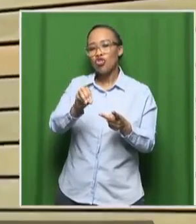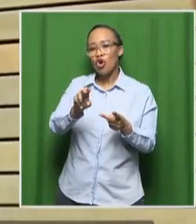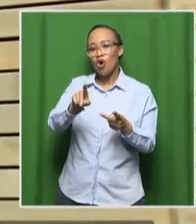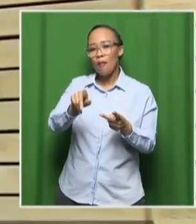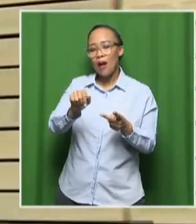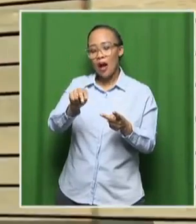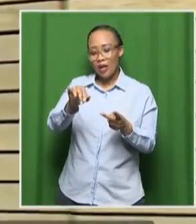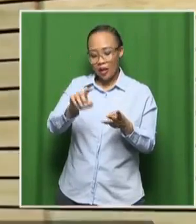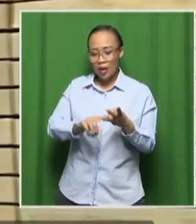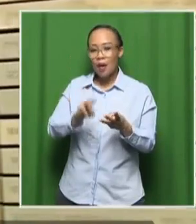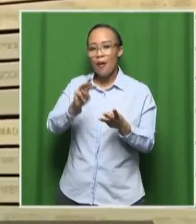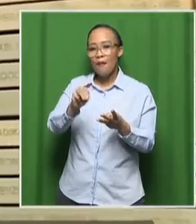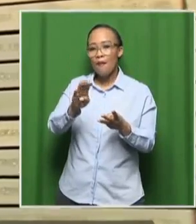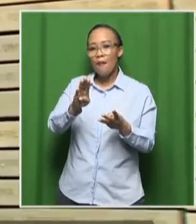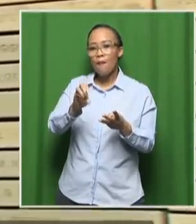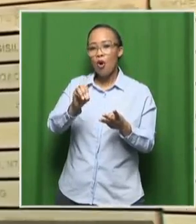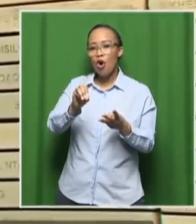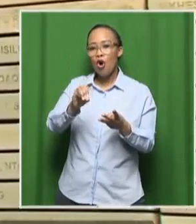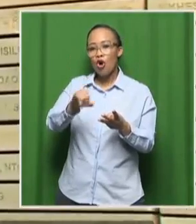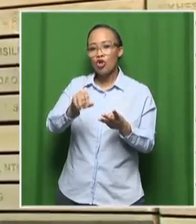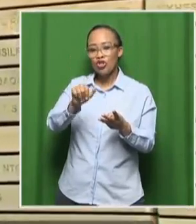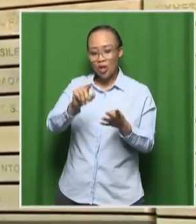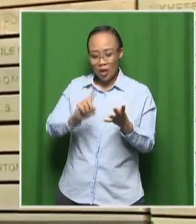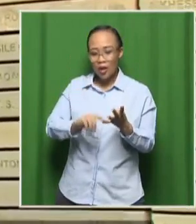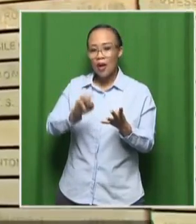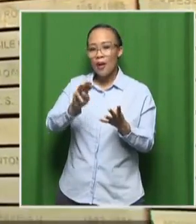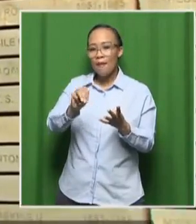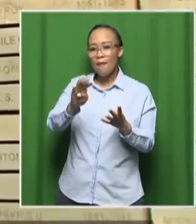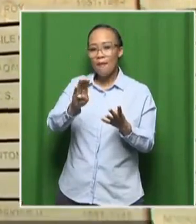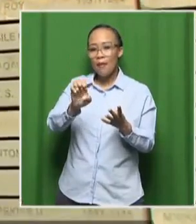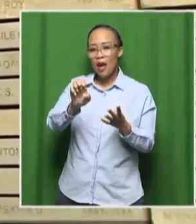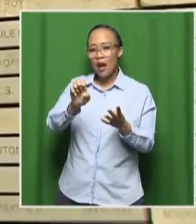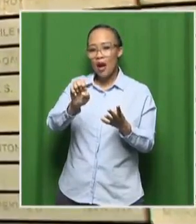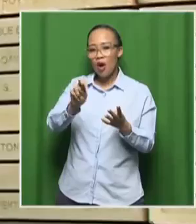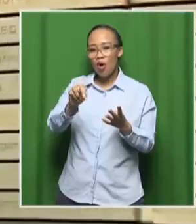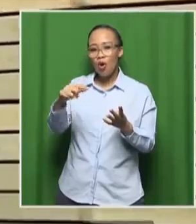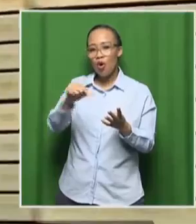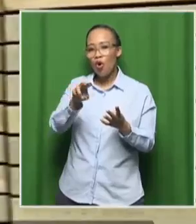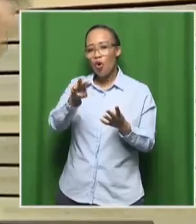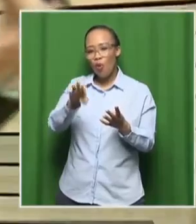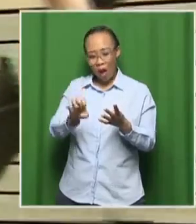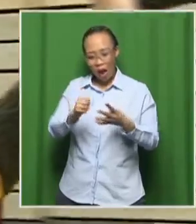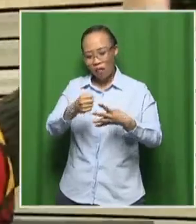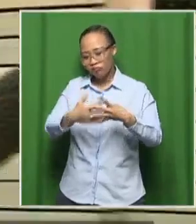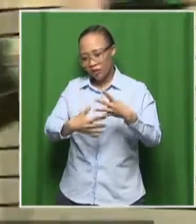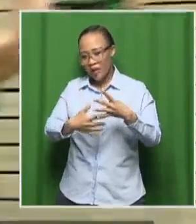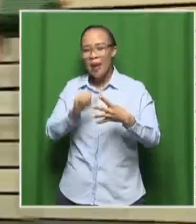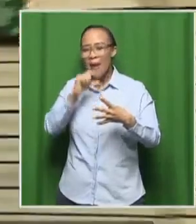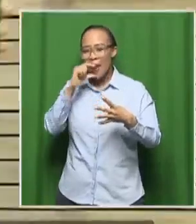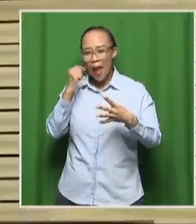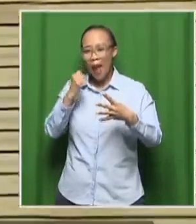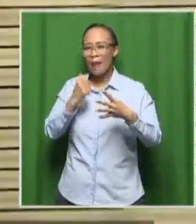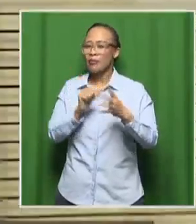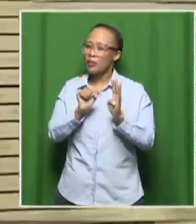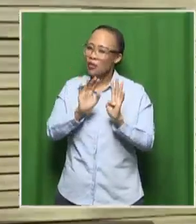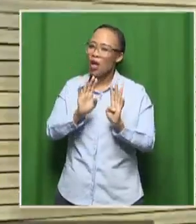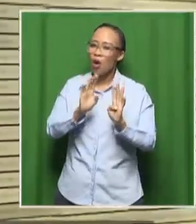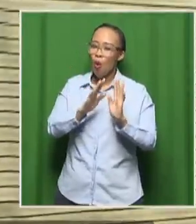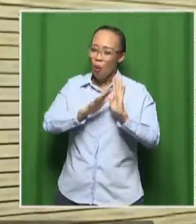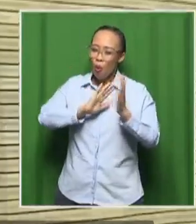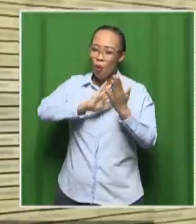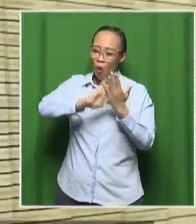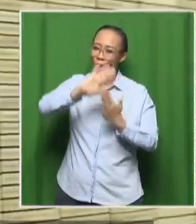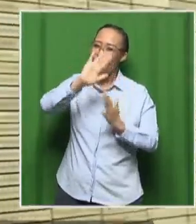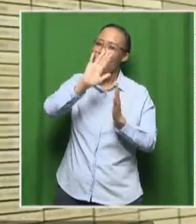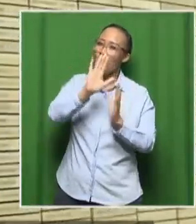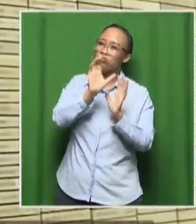Enwan Mbocha, Pindile Mbengwe. And those names literally extend all the way through up